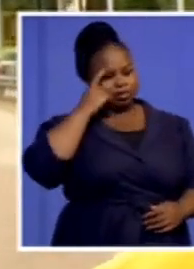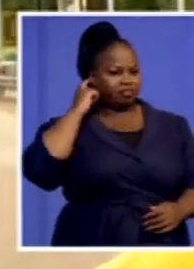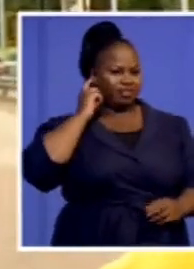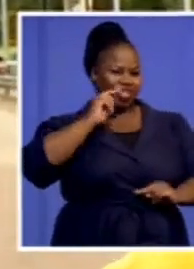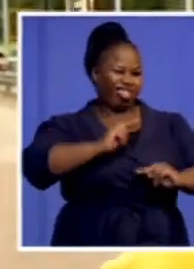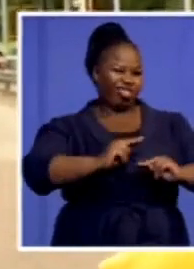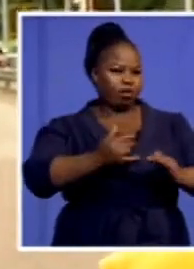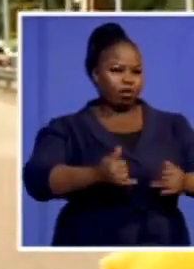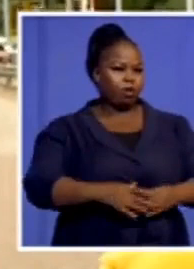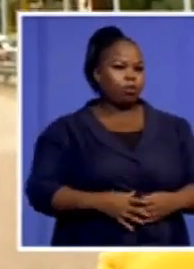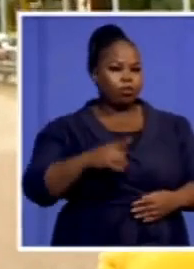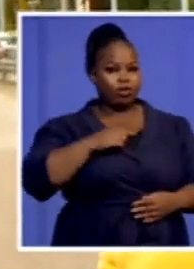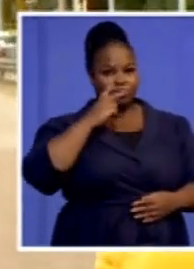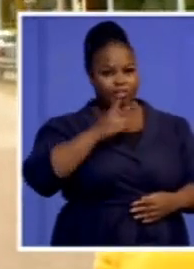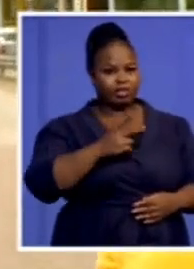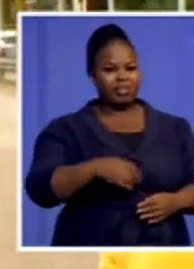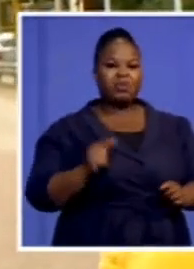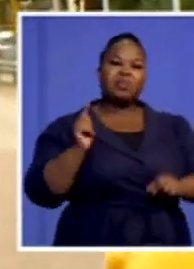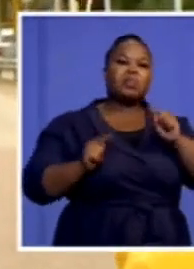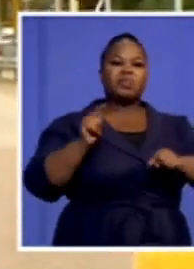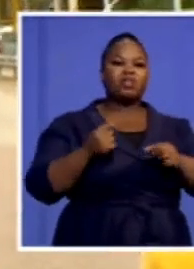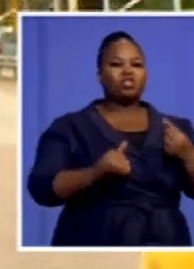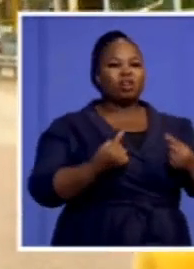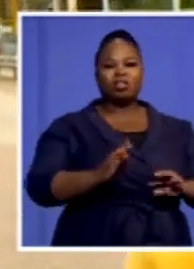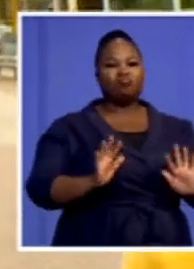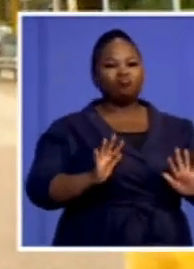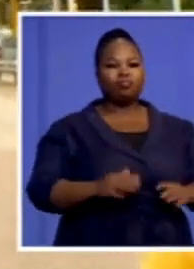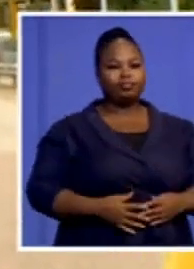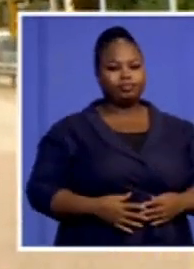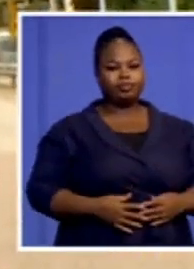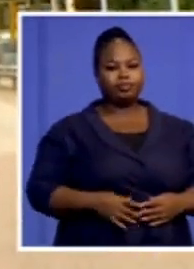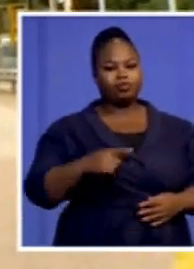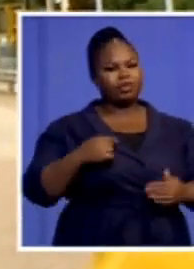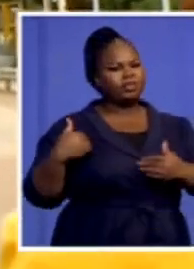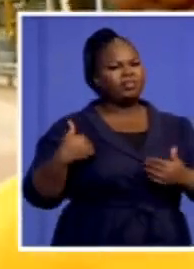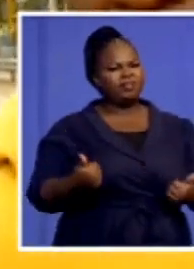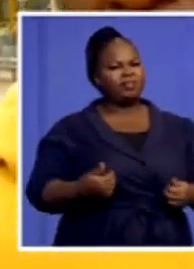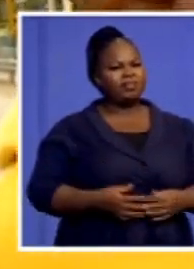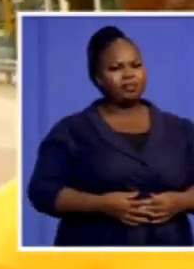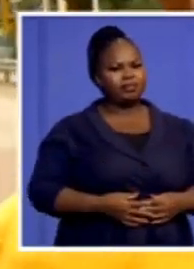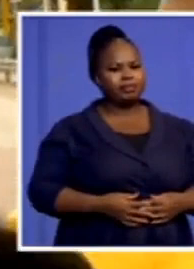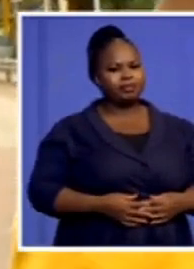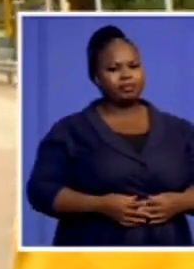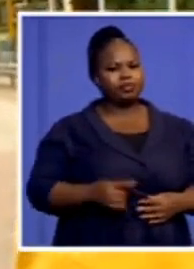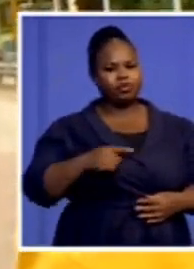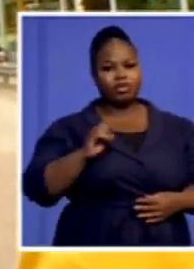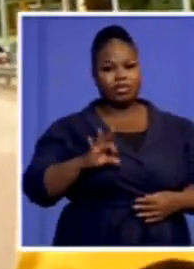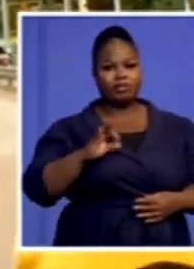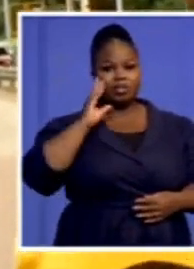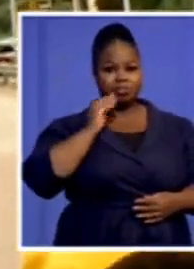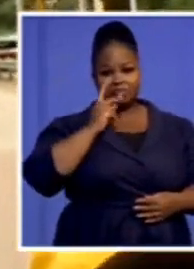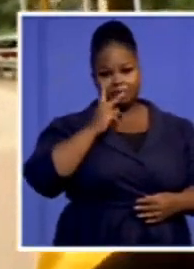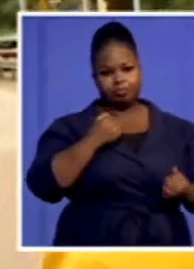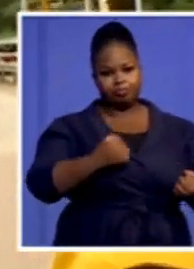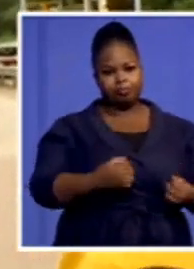supana ka menwana. And then eba safe, like you na le experience ya drive. Jaaka ba khwetsi